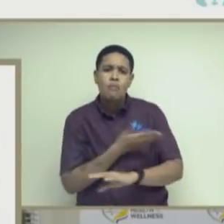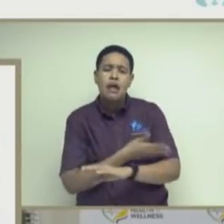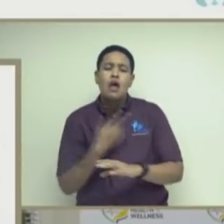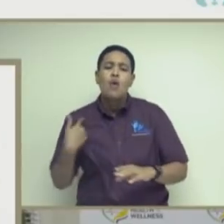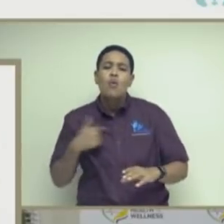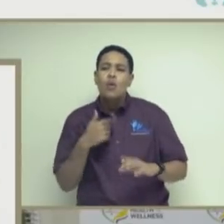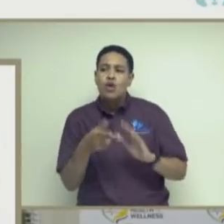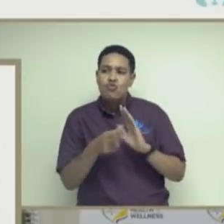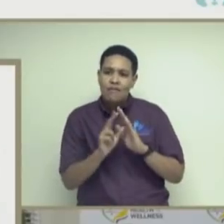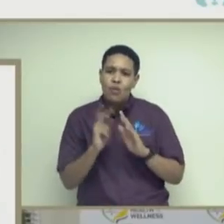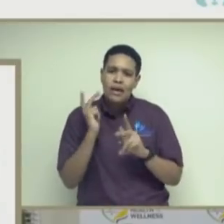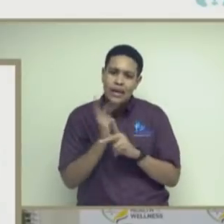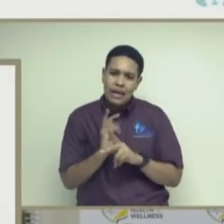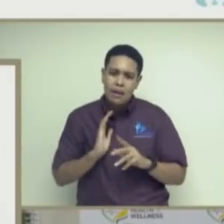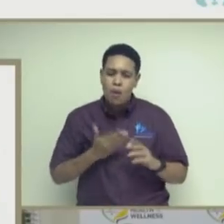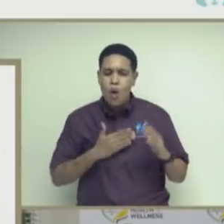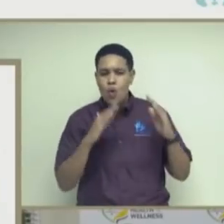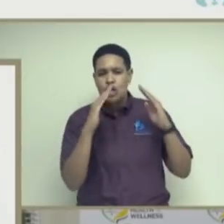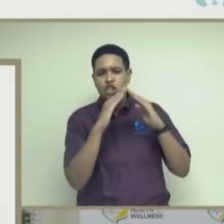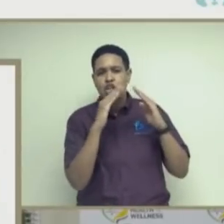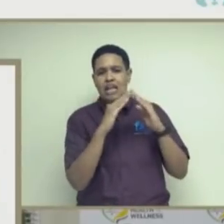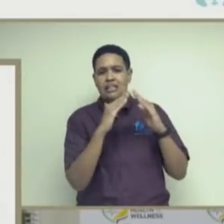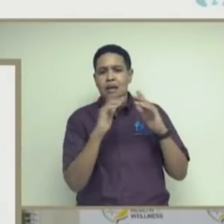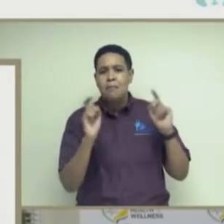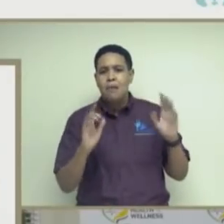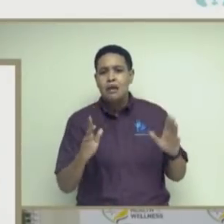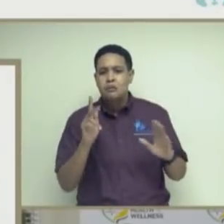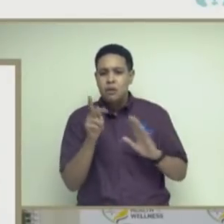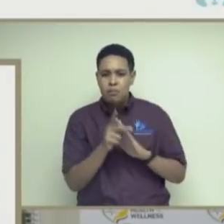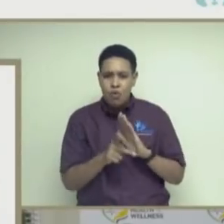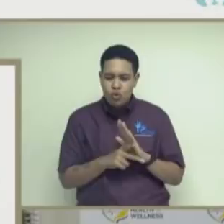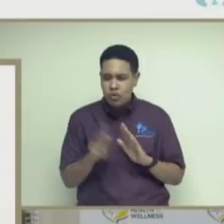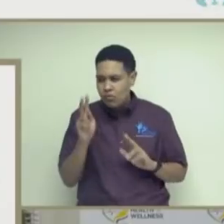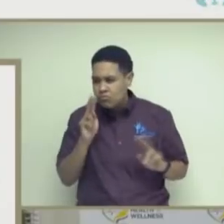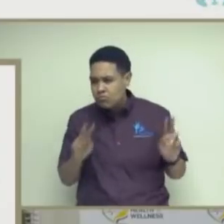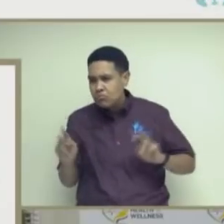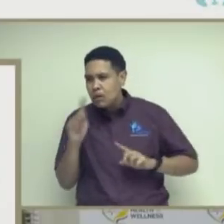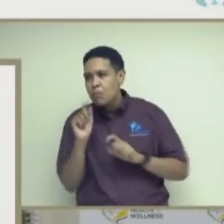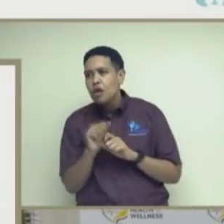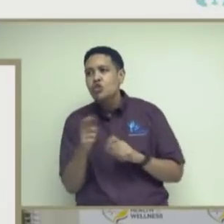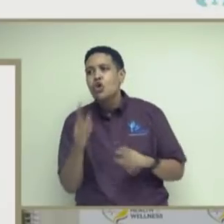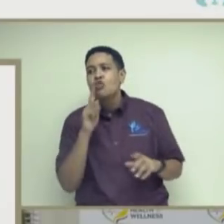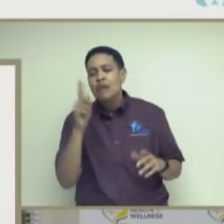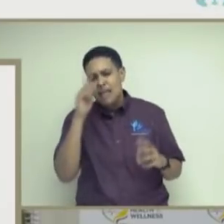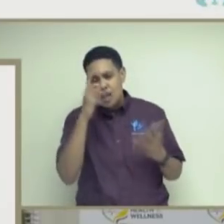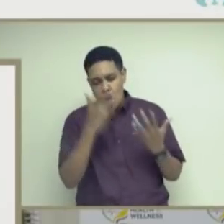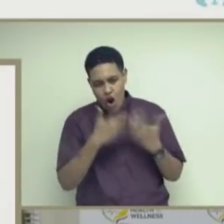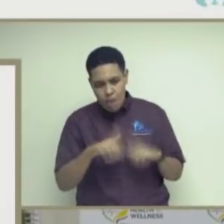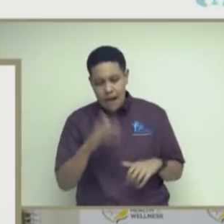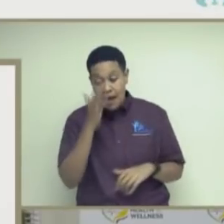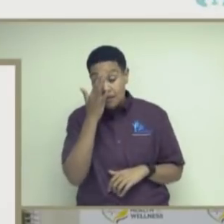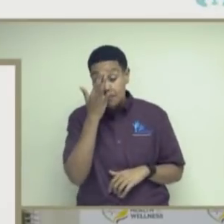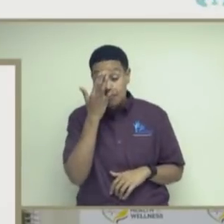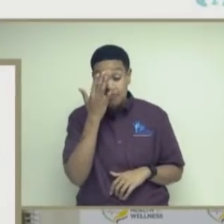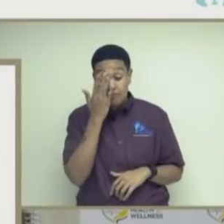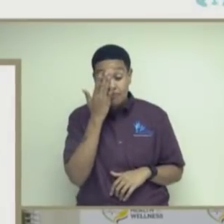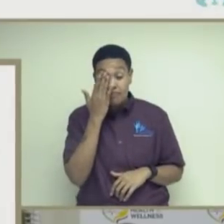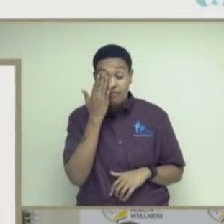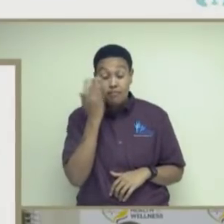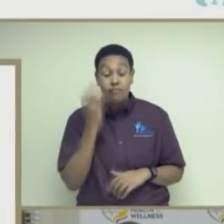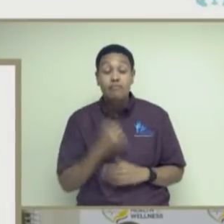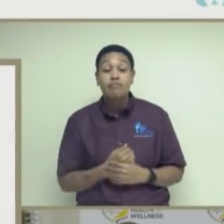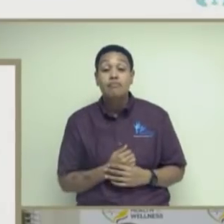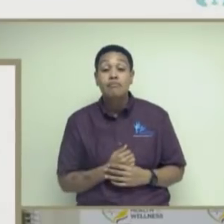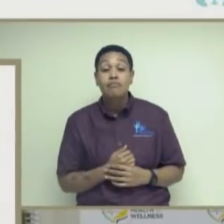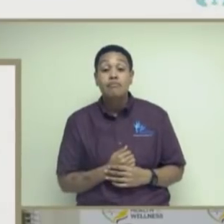are reviewing our shelter management protocols to ensure that they are compliant, that they